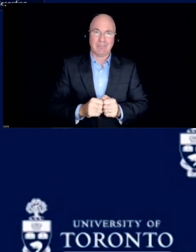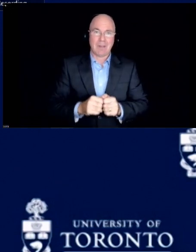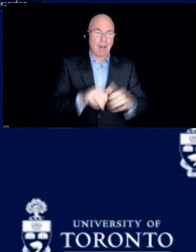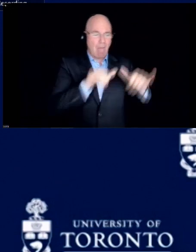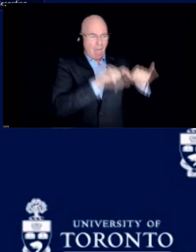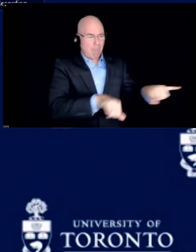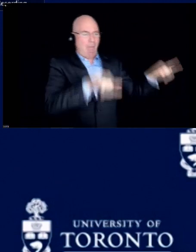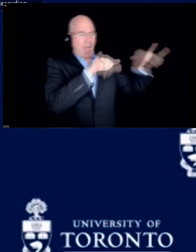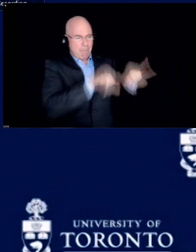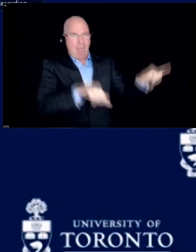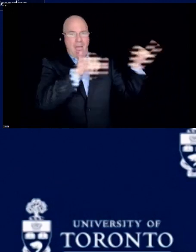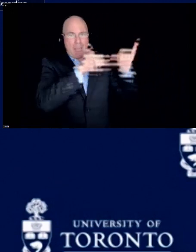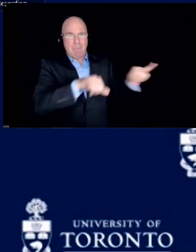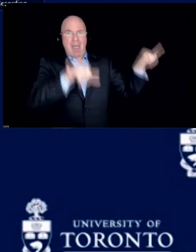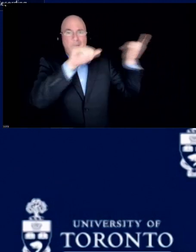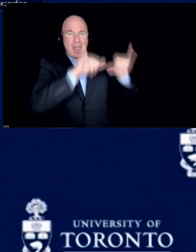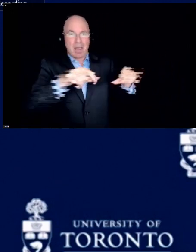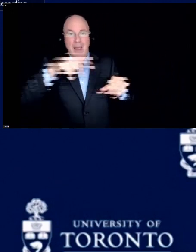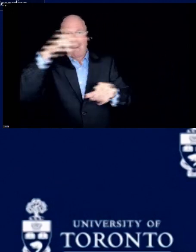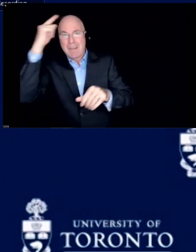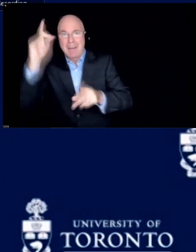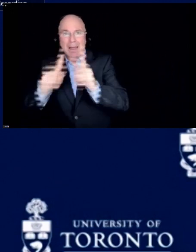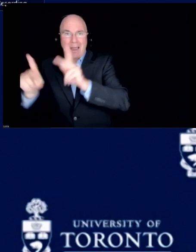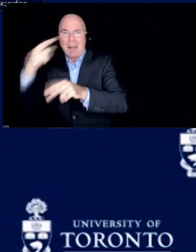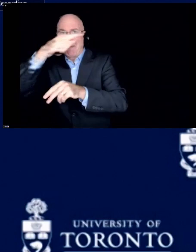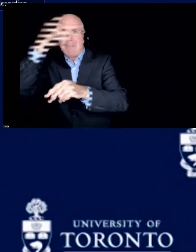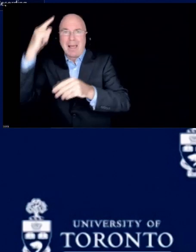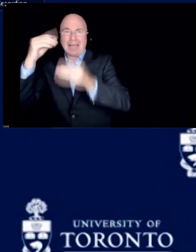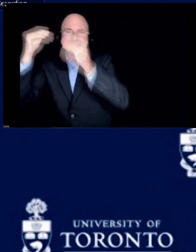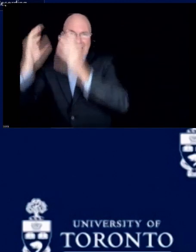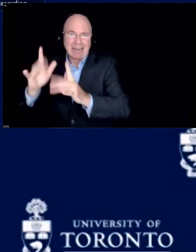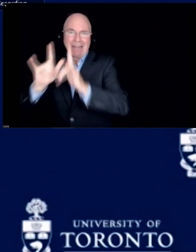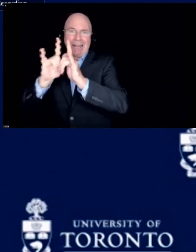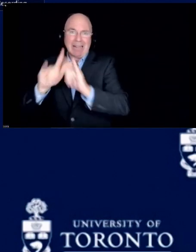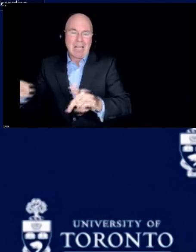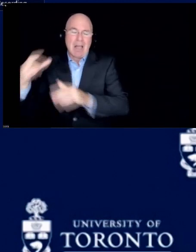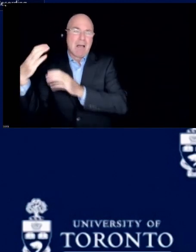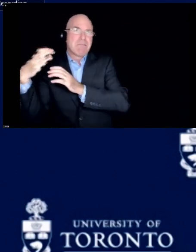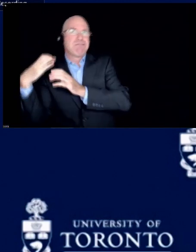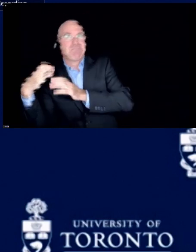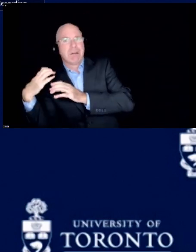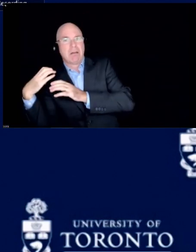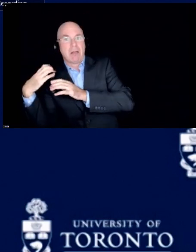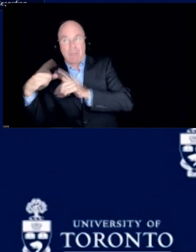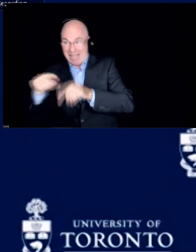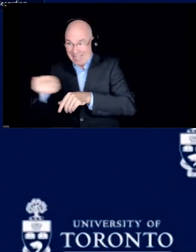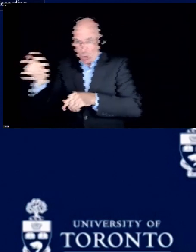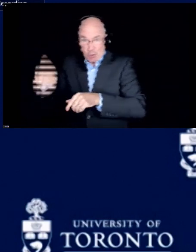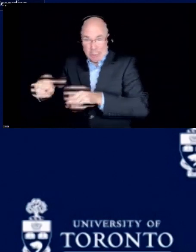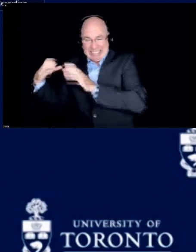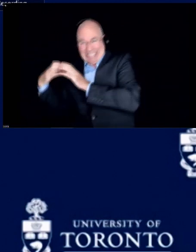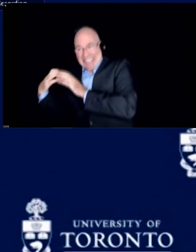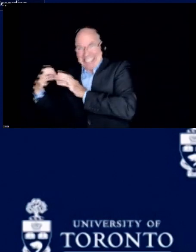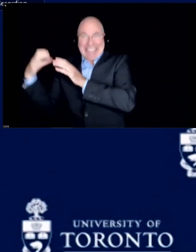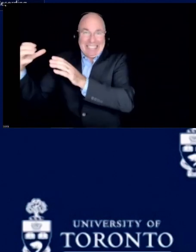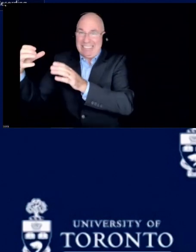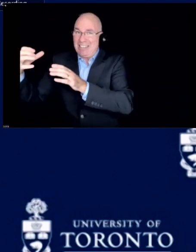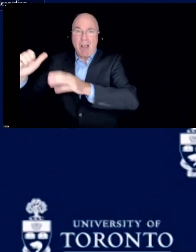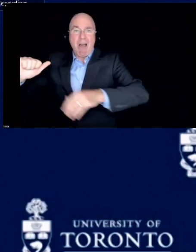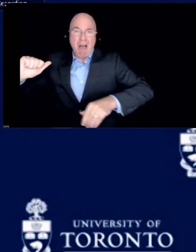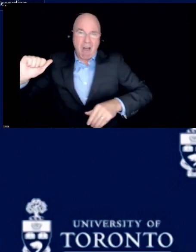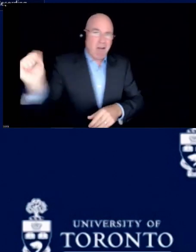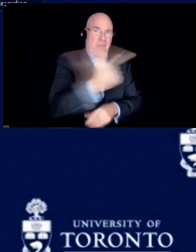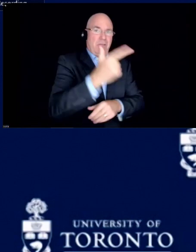Black colleagues and communities, but it's not theirs alone to bear or to lift. All of us have to be partners in this